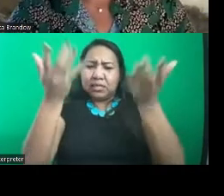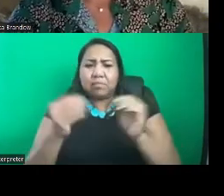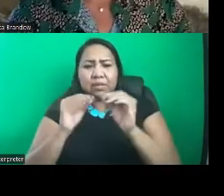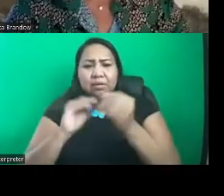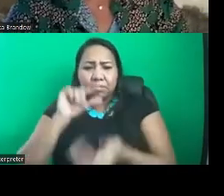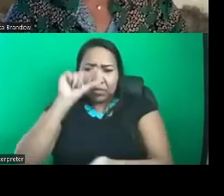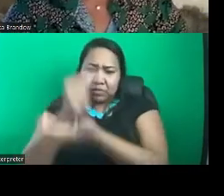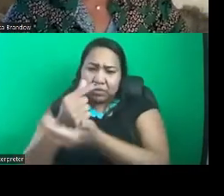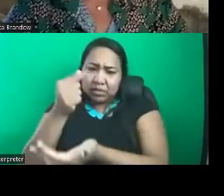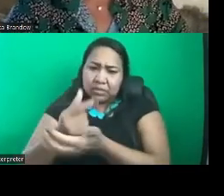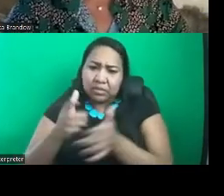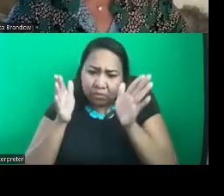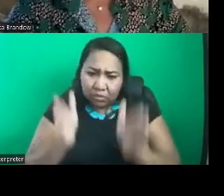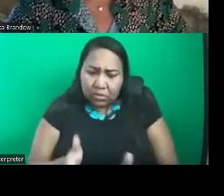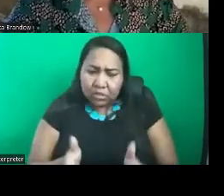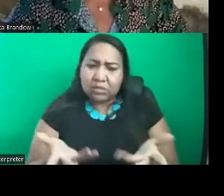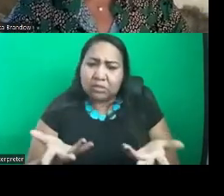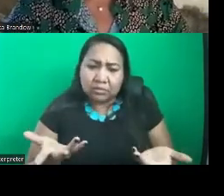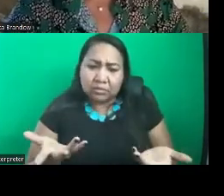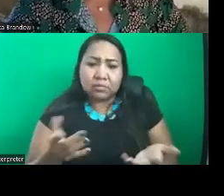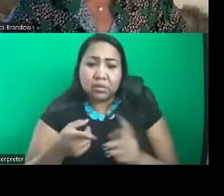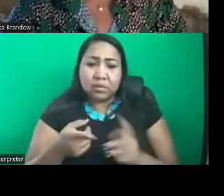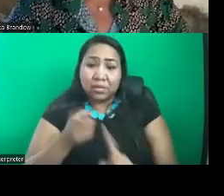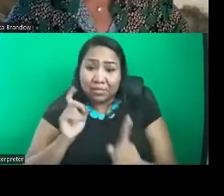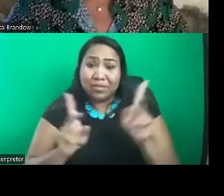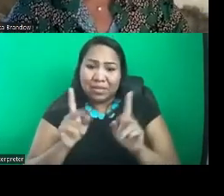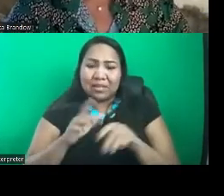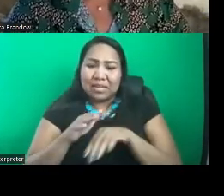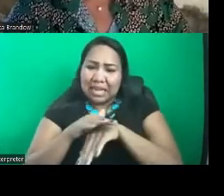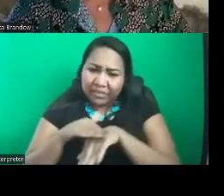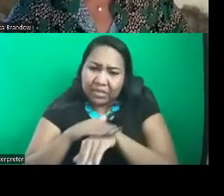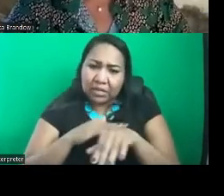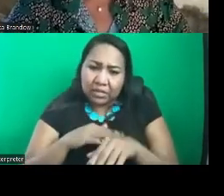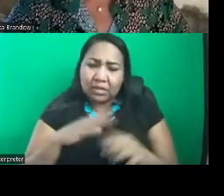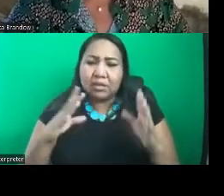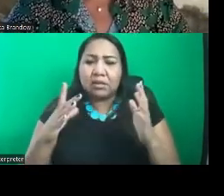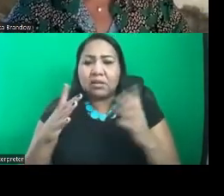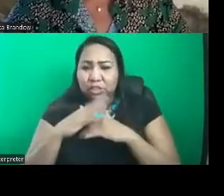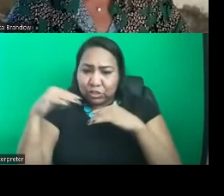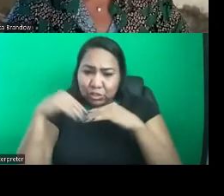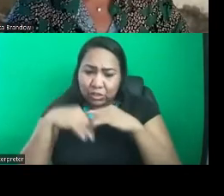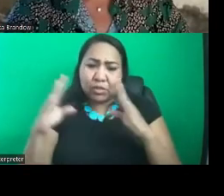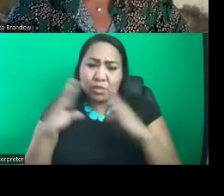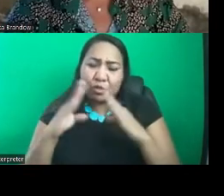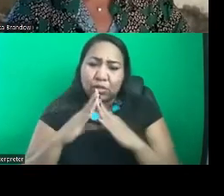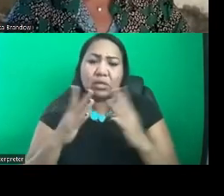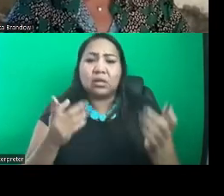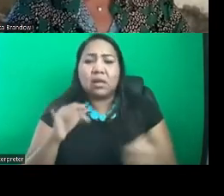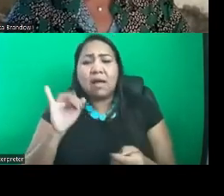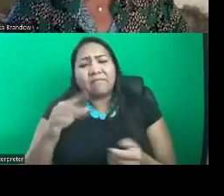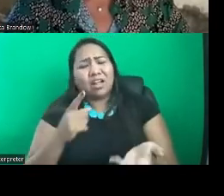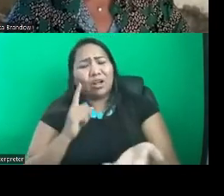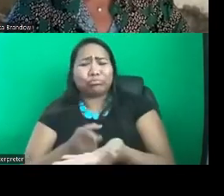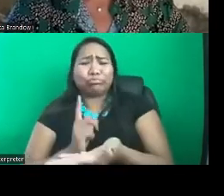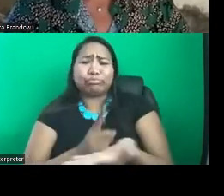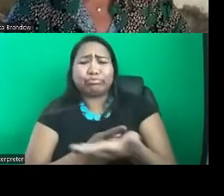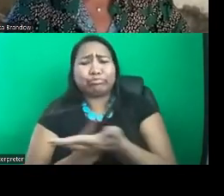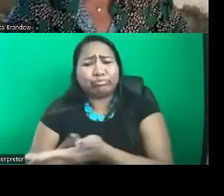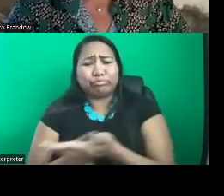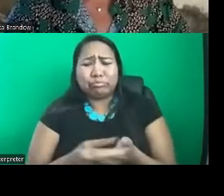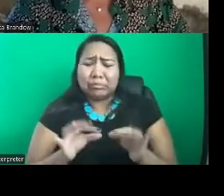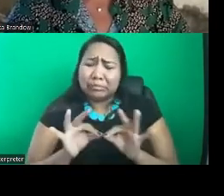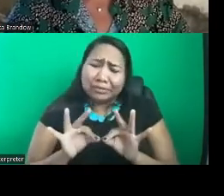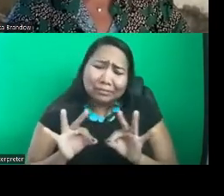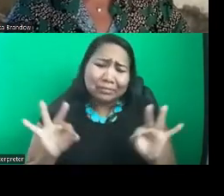from Indigenous communities. And so when we talk about this idea of critical understandings, the hope is that